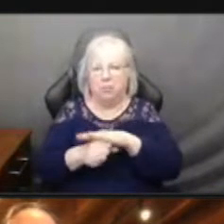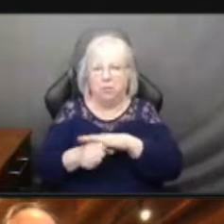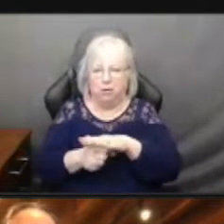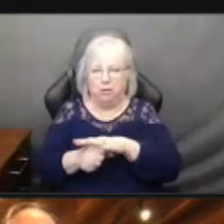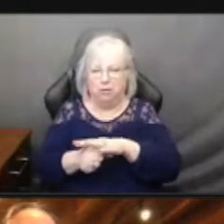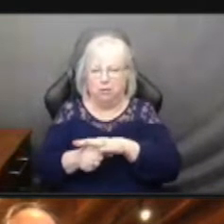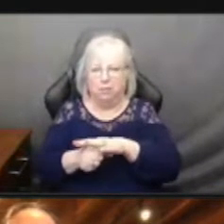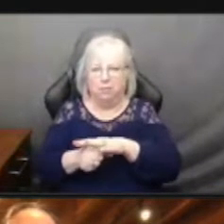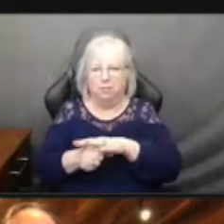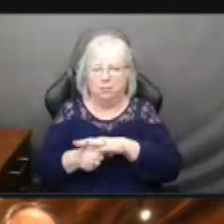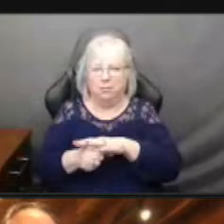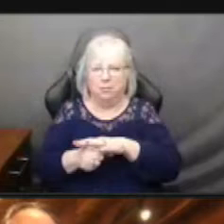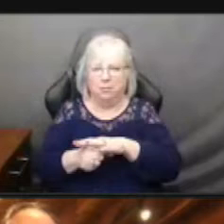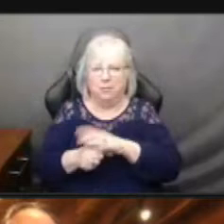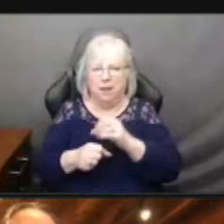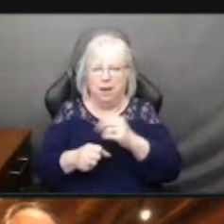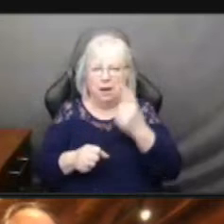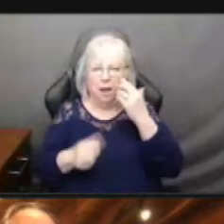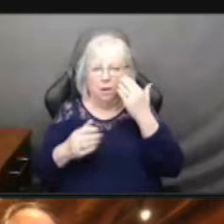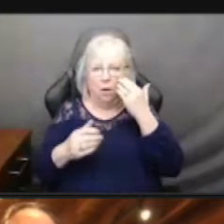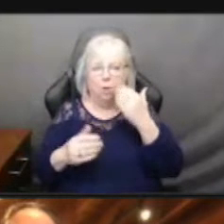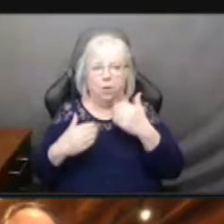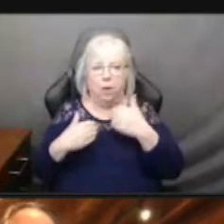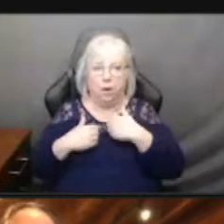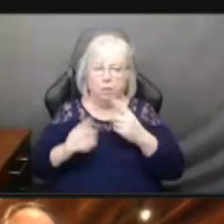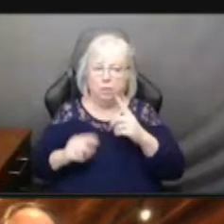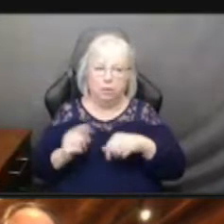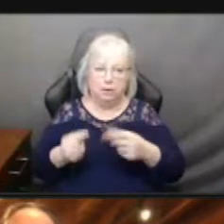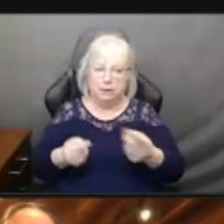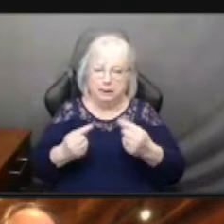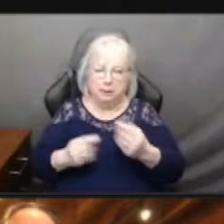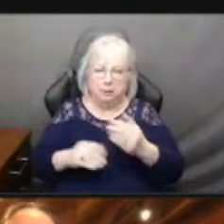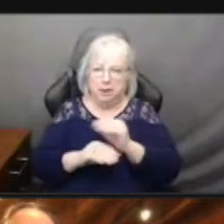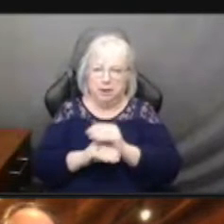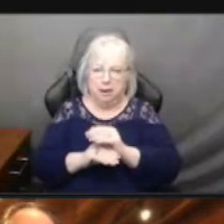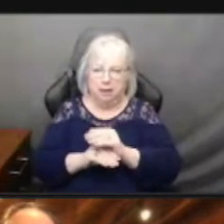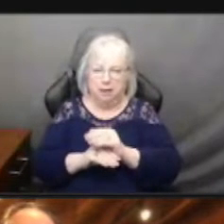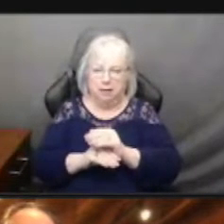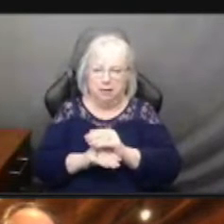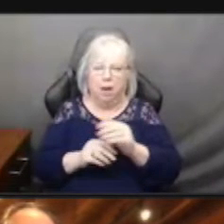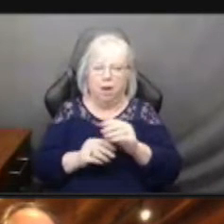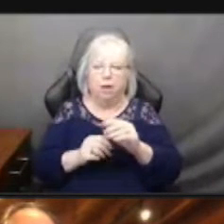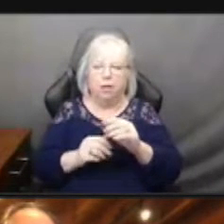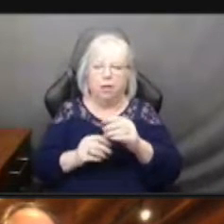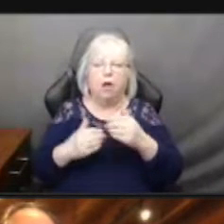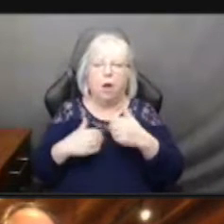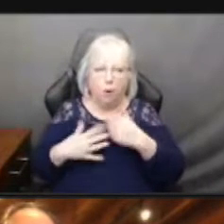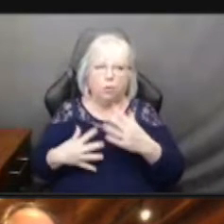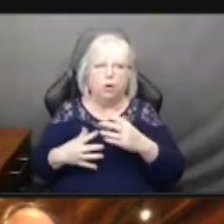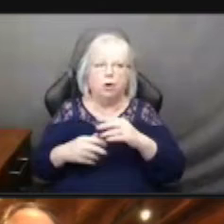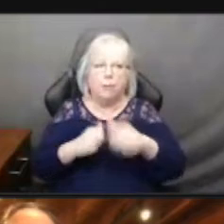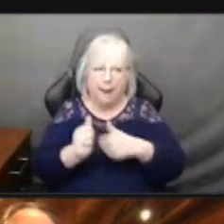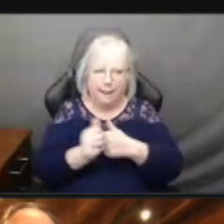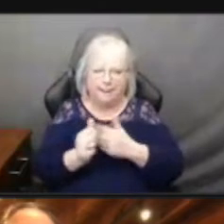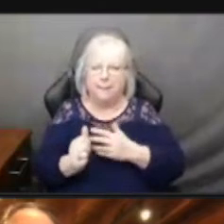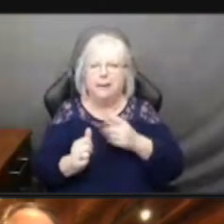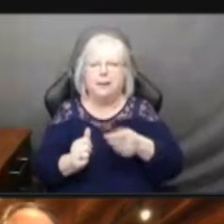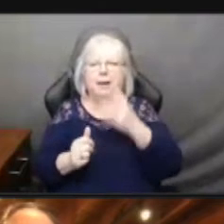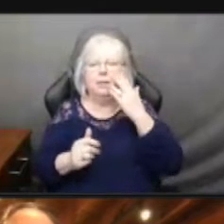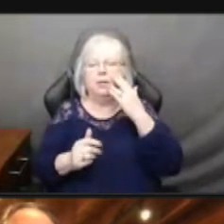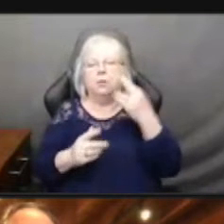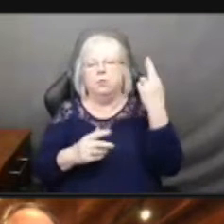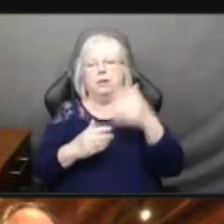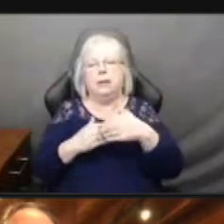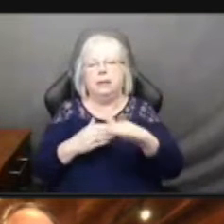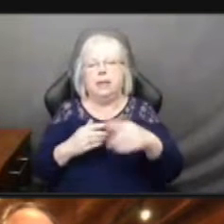And I know he was unable to be here tonight, and that's why he sent the email to me,